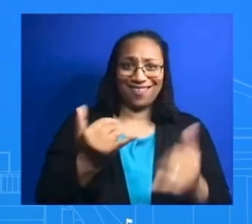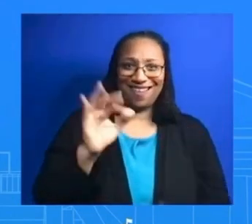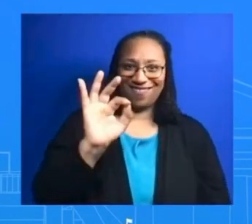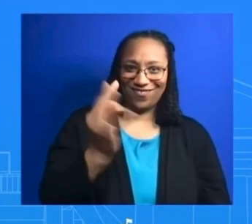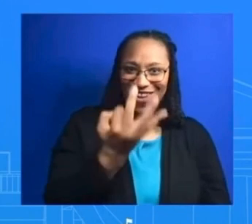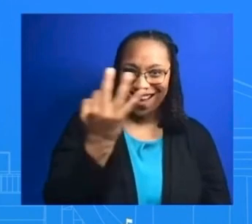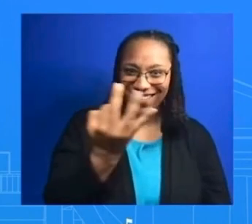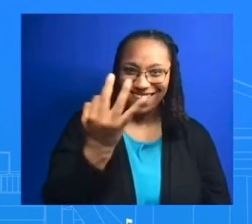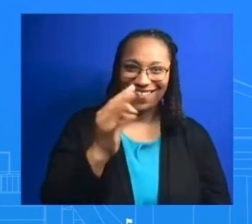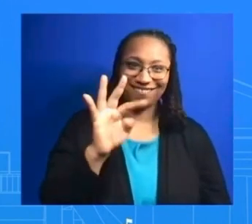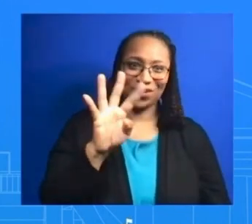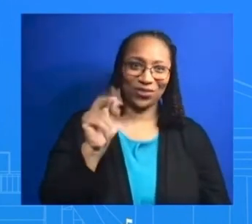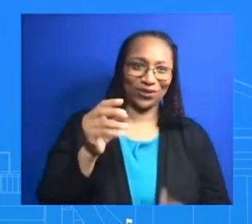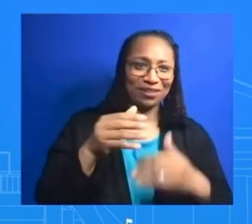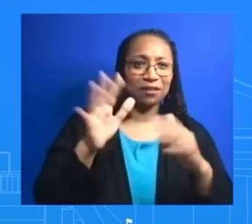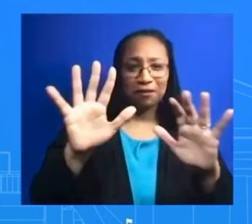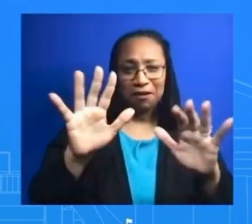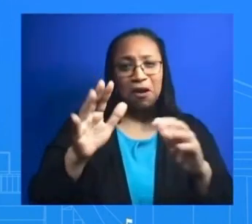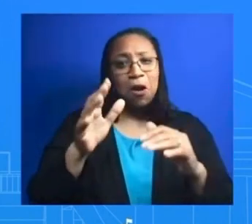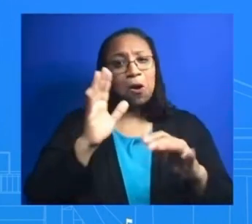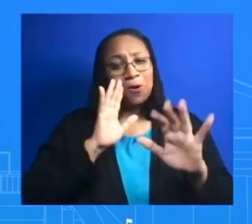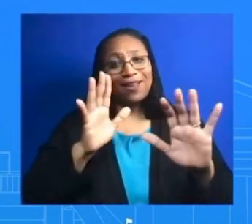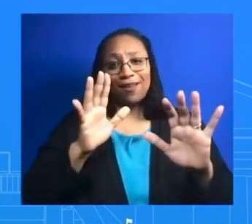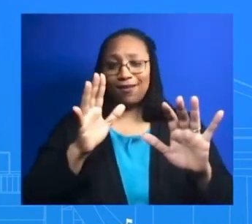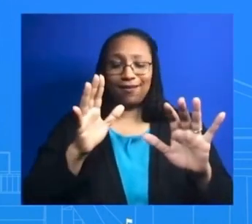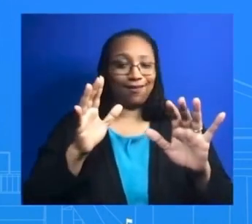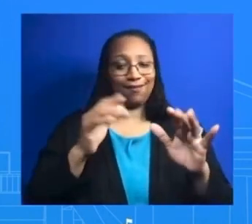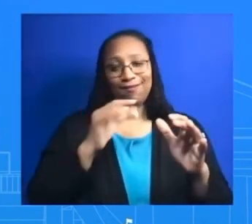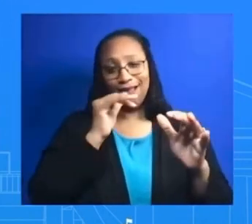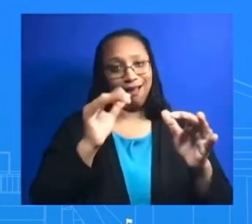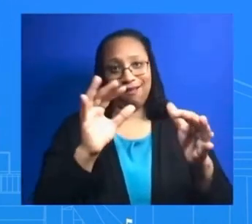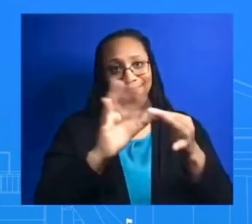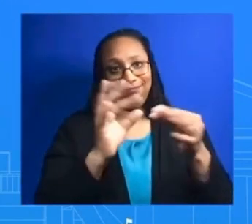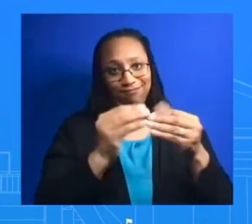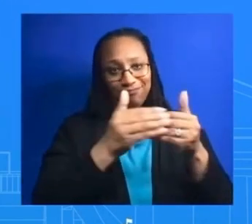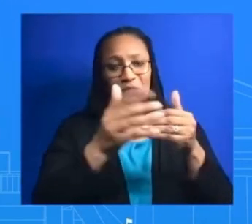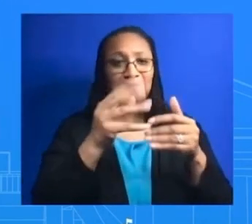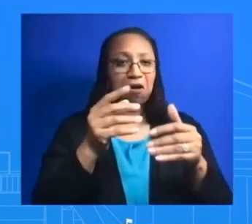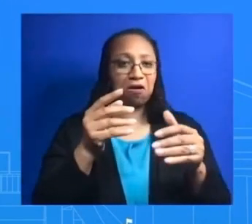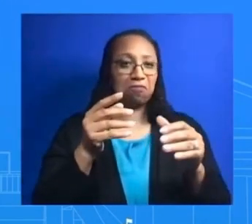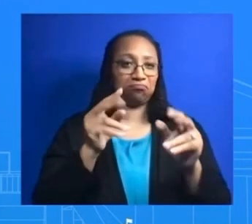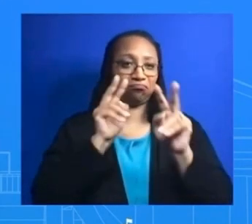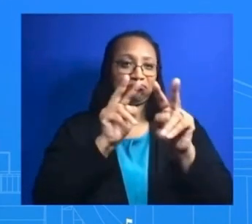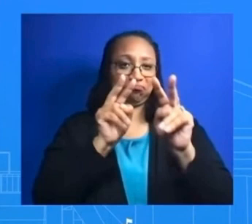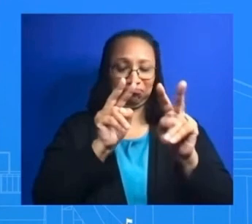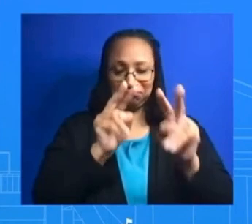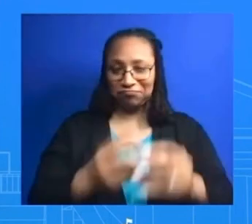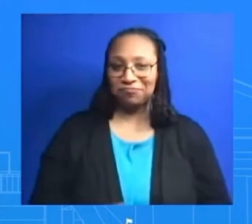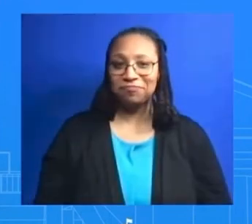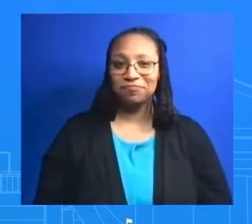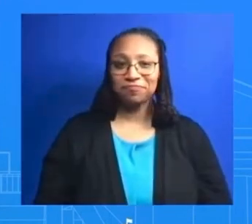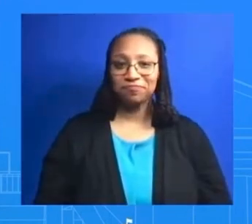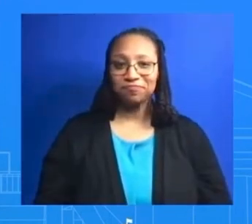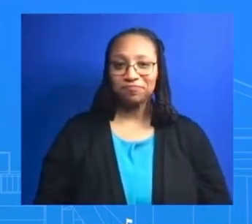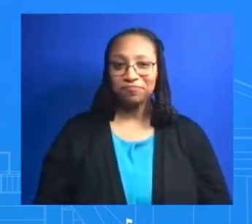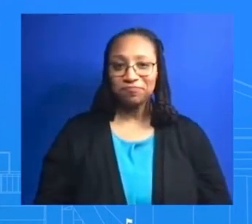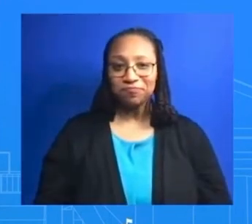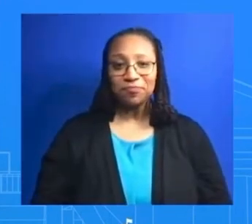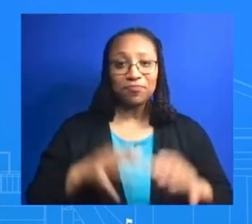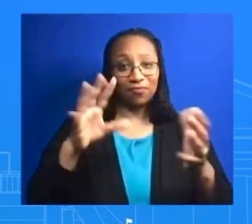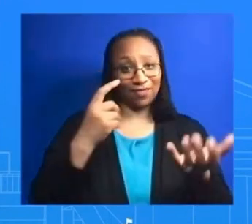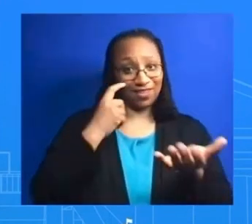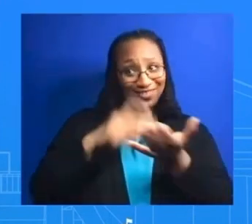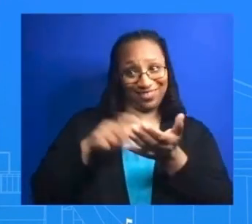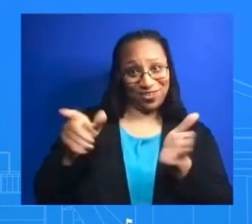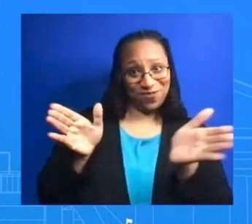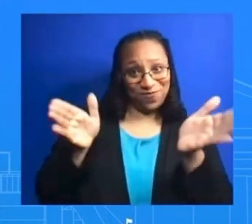for sure. But before I move on, I want to acknowledge someone in the room who you all know very well and who has been a